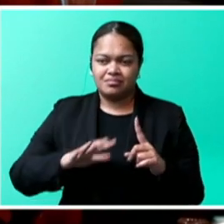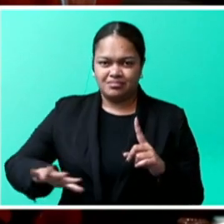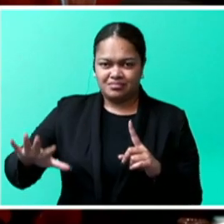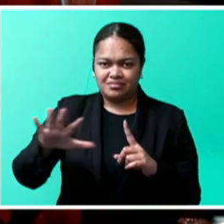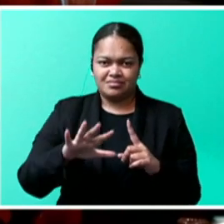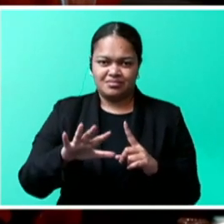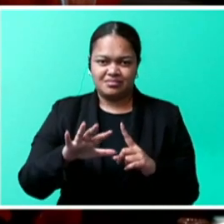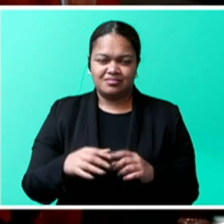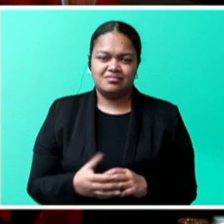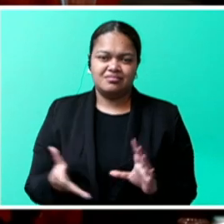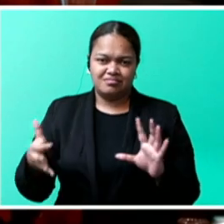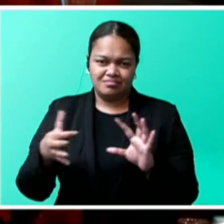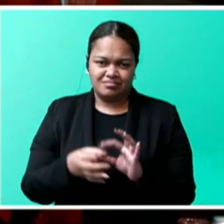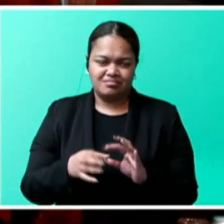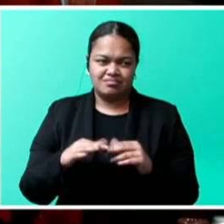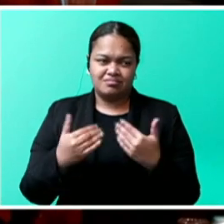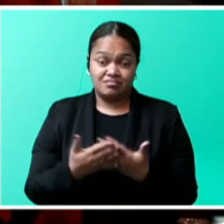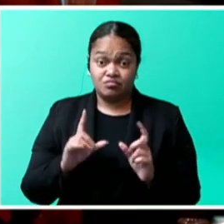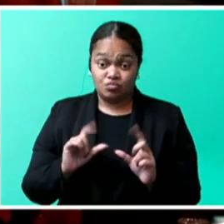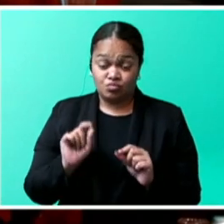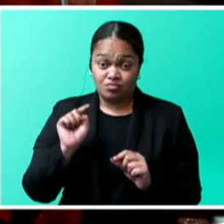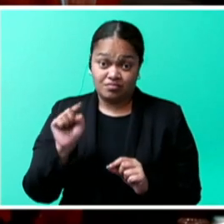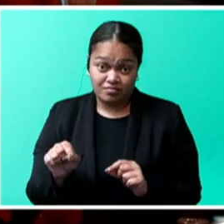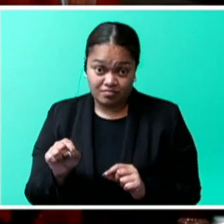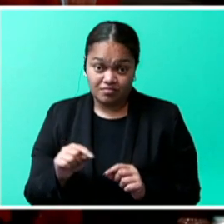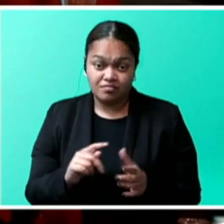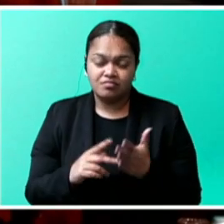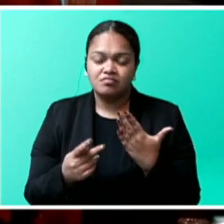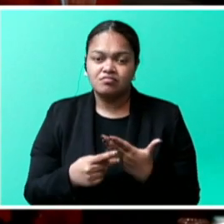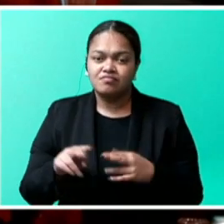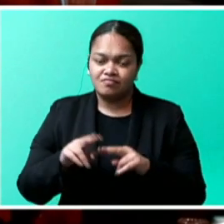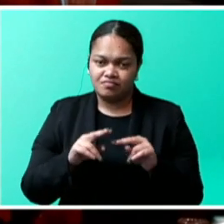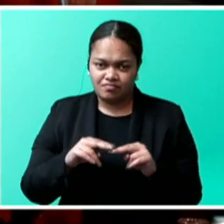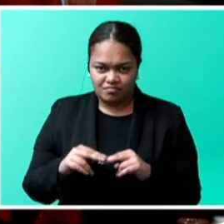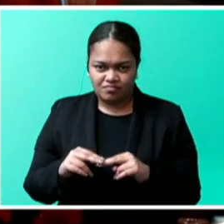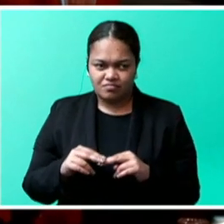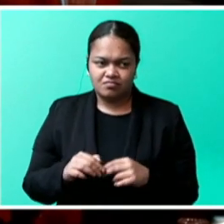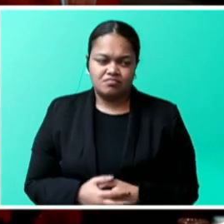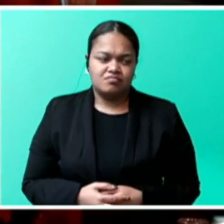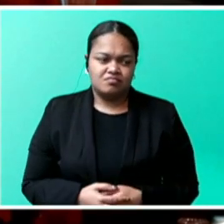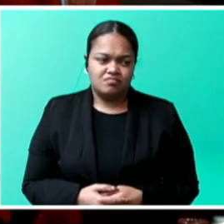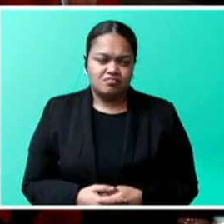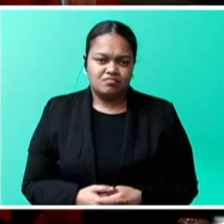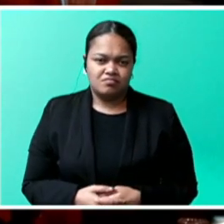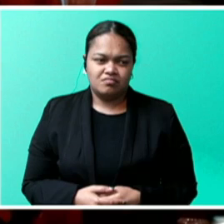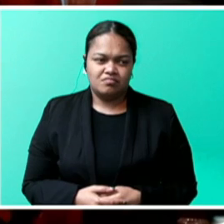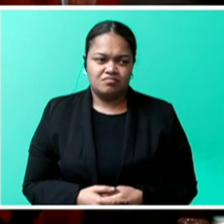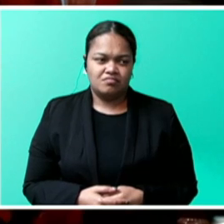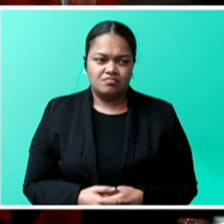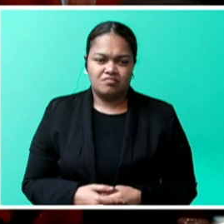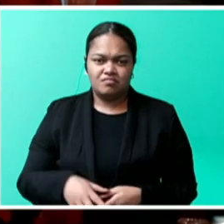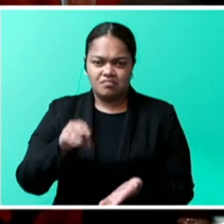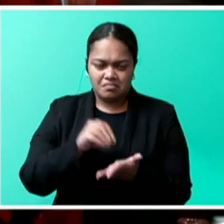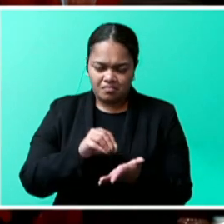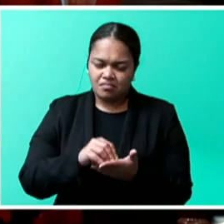back to the fore. In doing so, Fiji's hosting of SPDE serves a